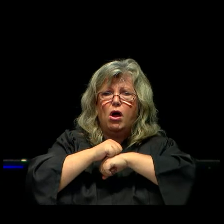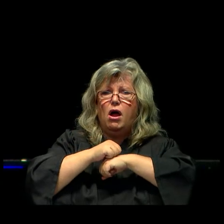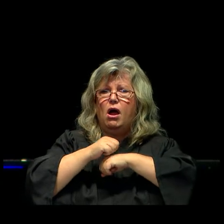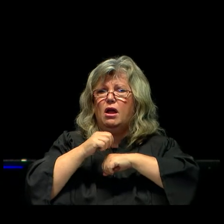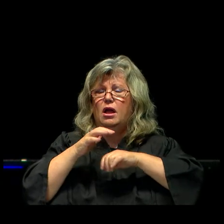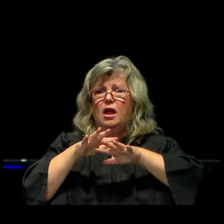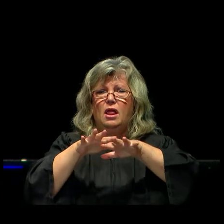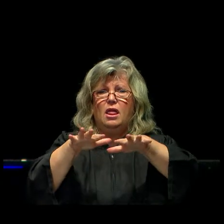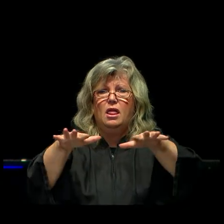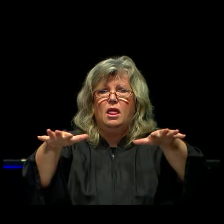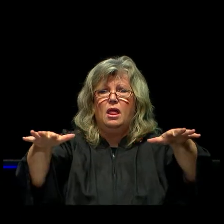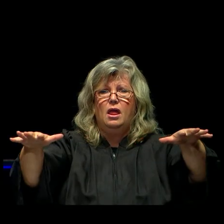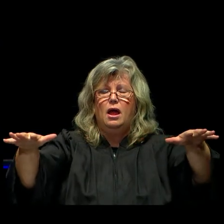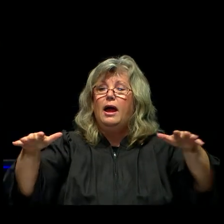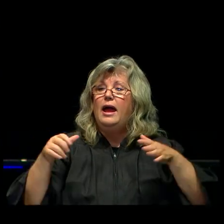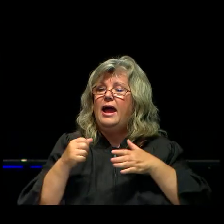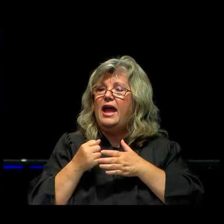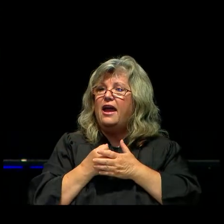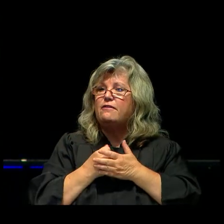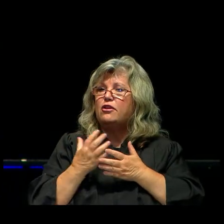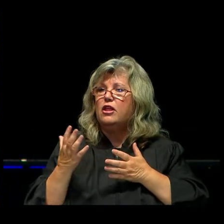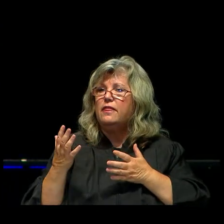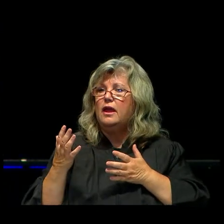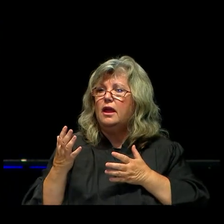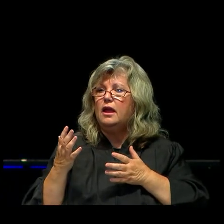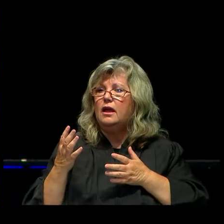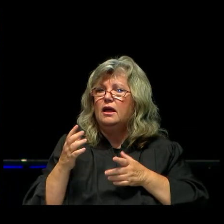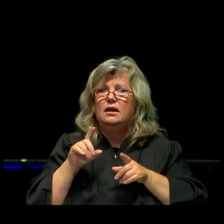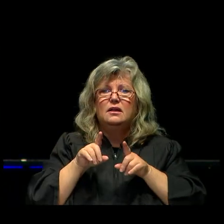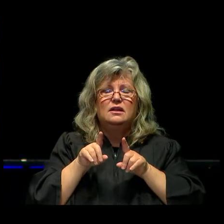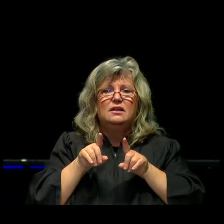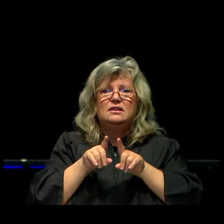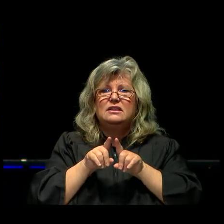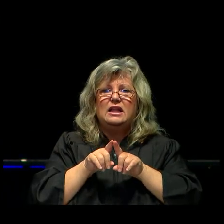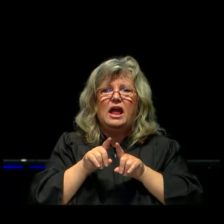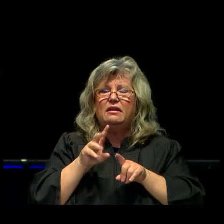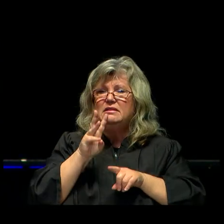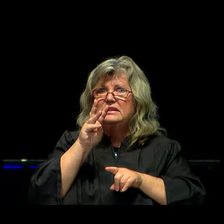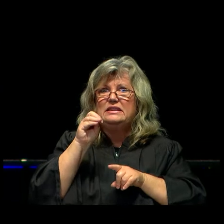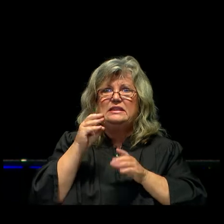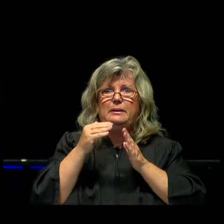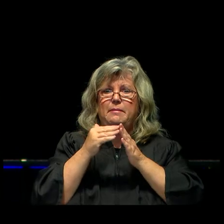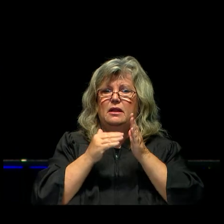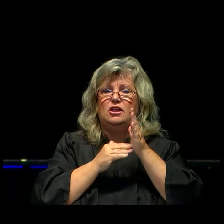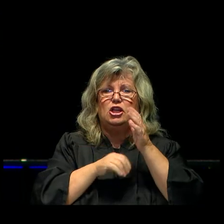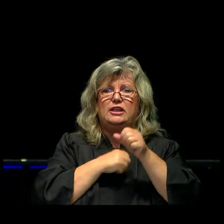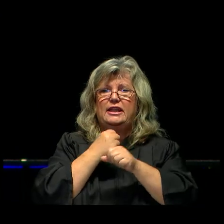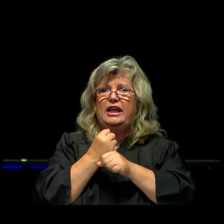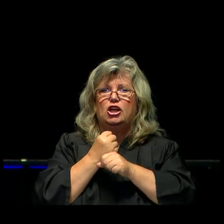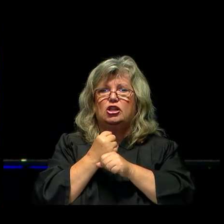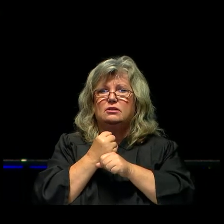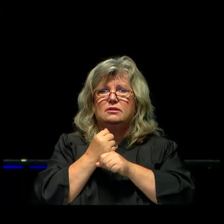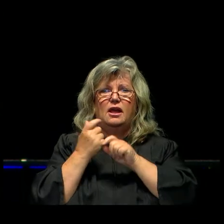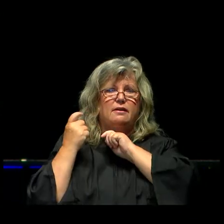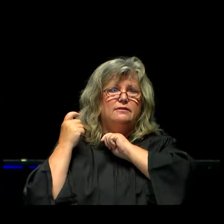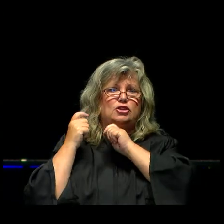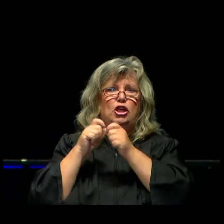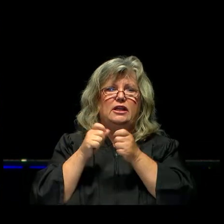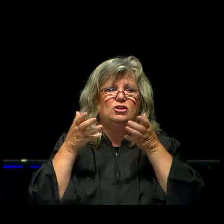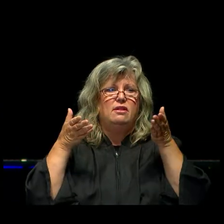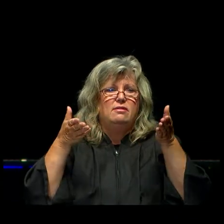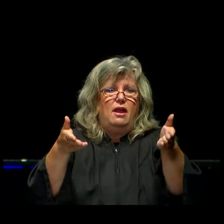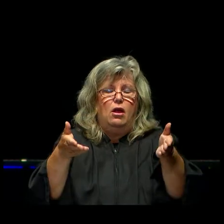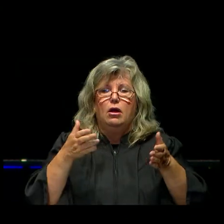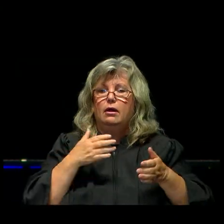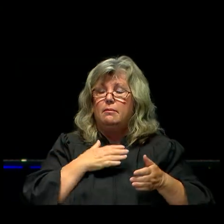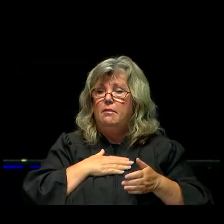landscape. Everything is like a mixed salad. 60 million years of change is standing in front of you. And I know my graduate